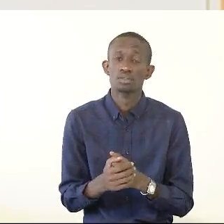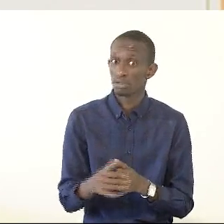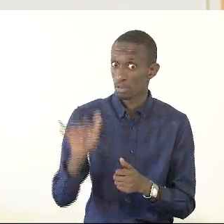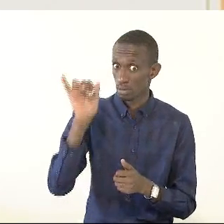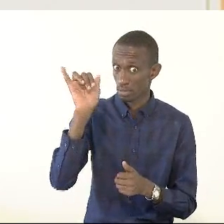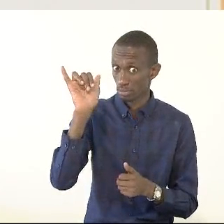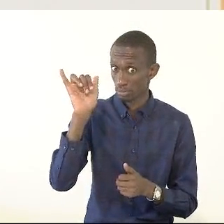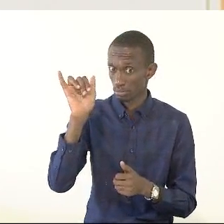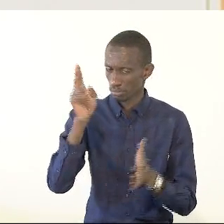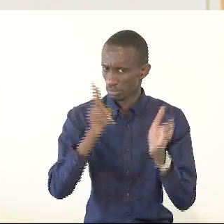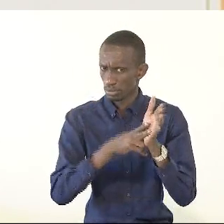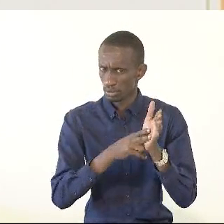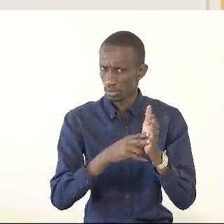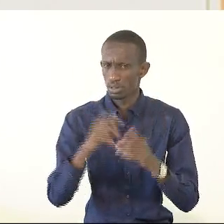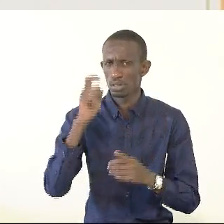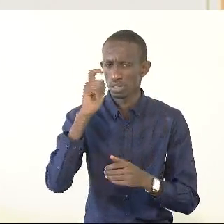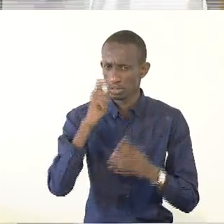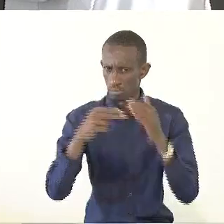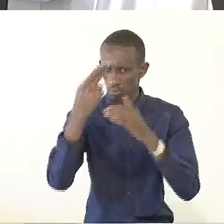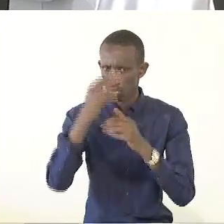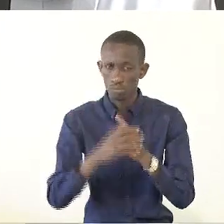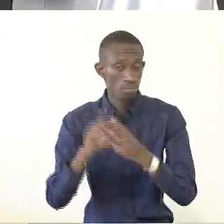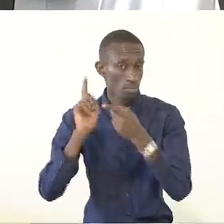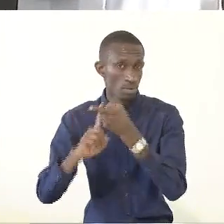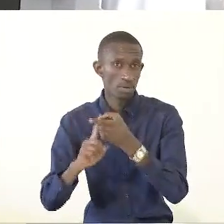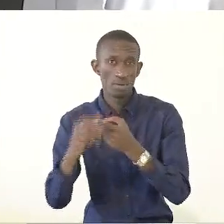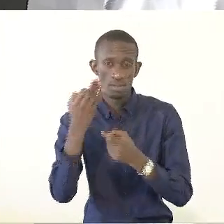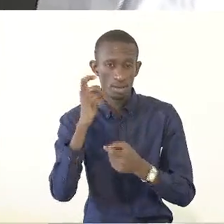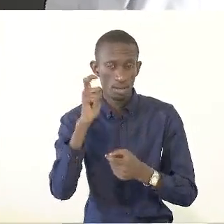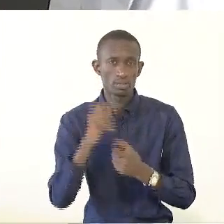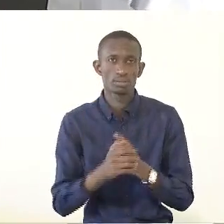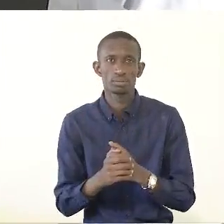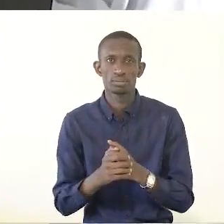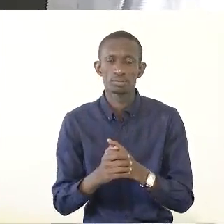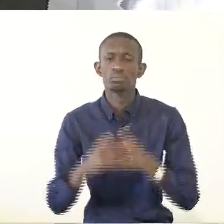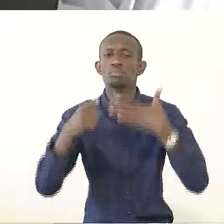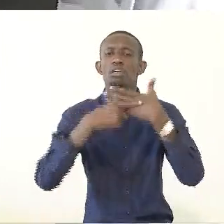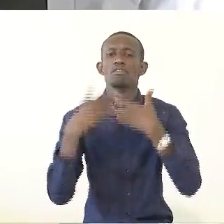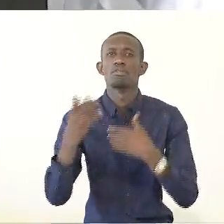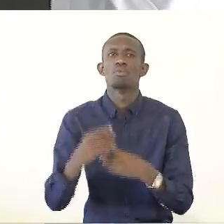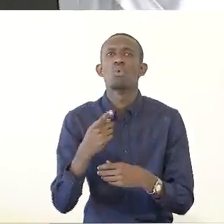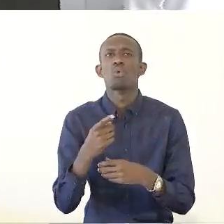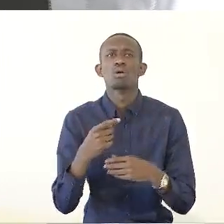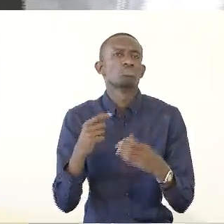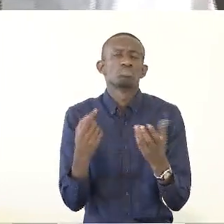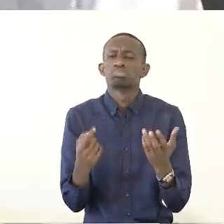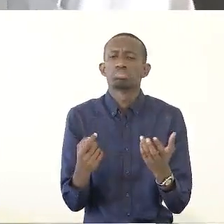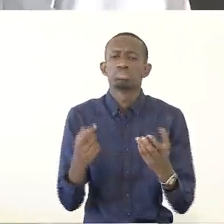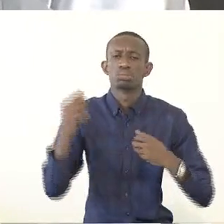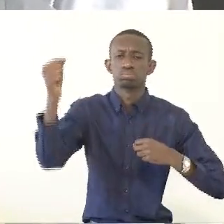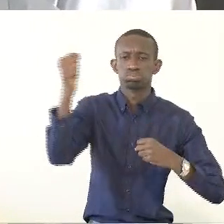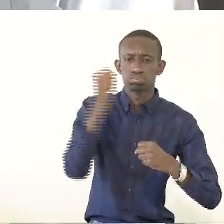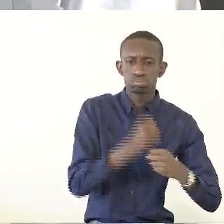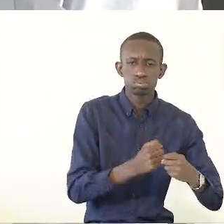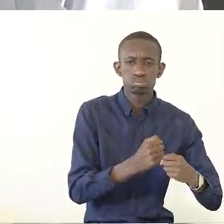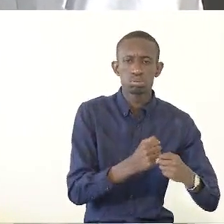y equals to x squared plus 3x minus 4. You just replace. You replace this over there. You